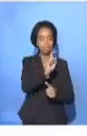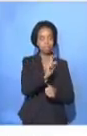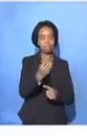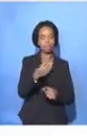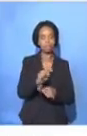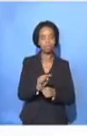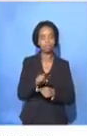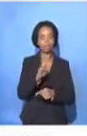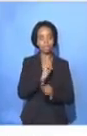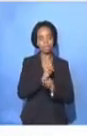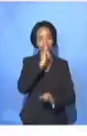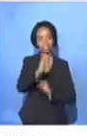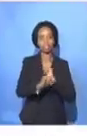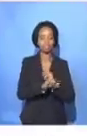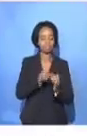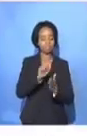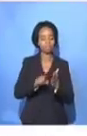Mission,